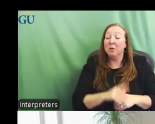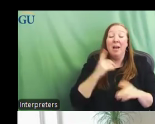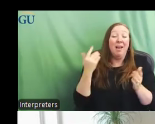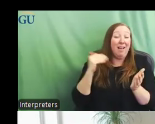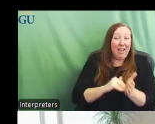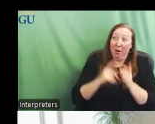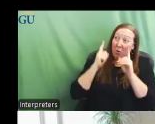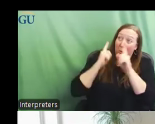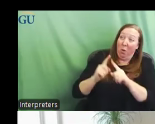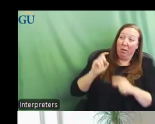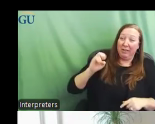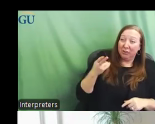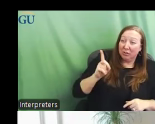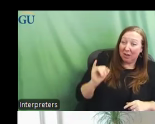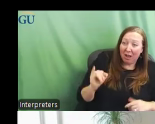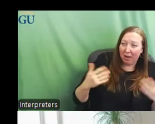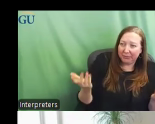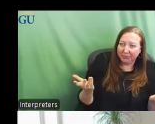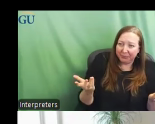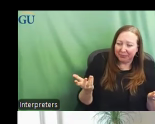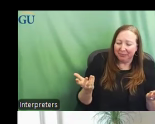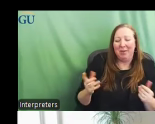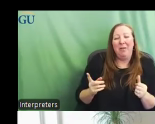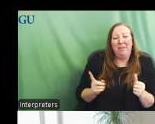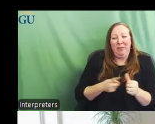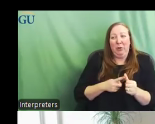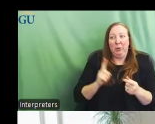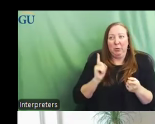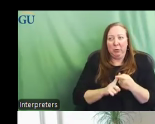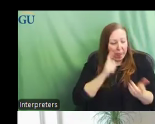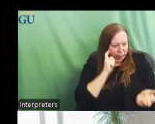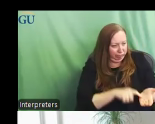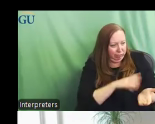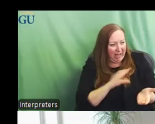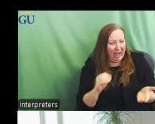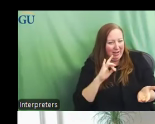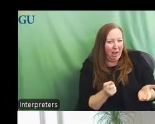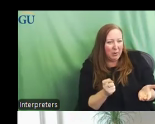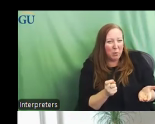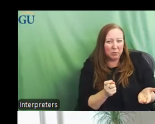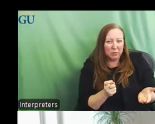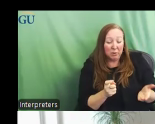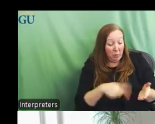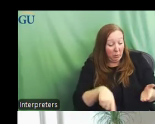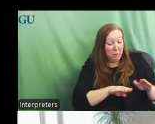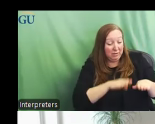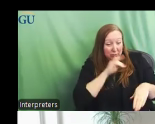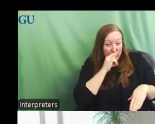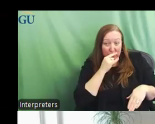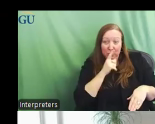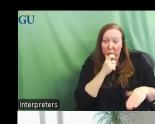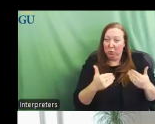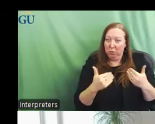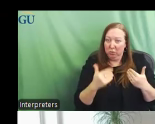ultimately? So of course, first is to catch and diagnose the kids with permanent hearing loss. And